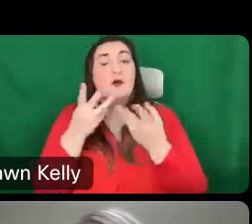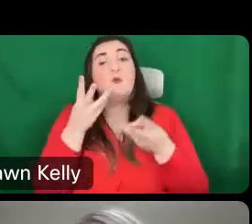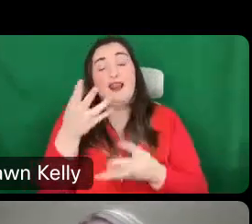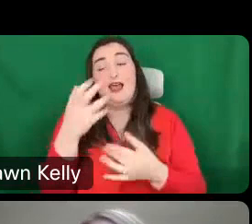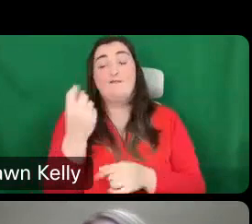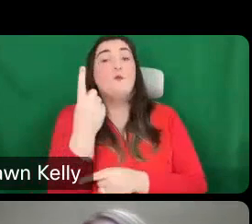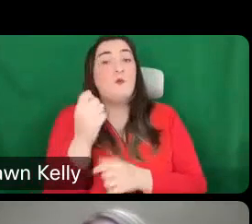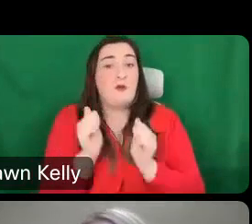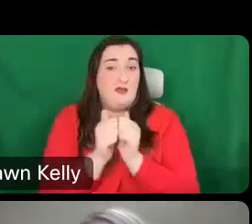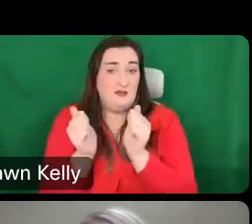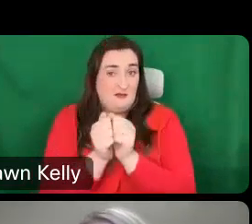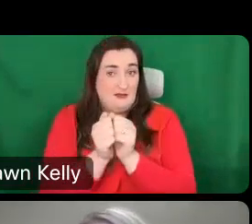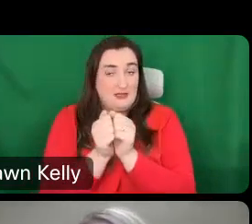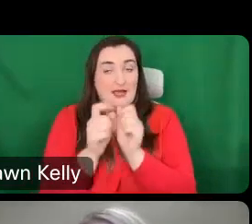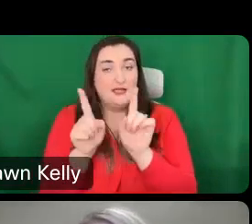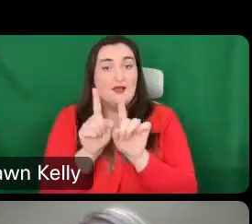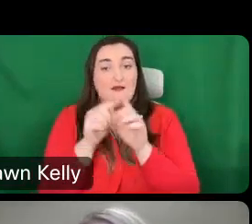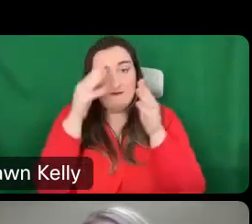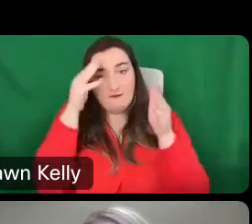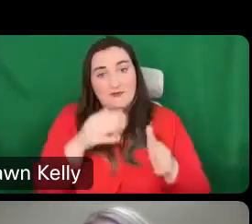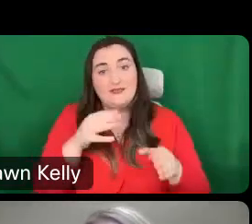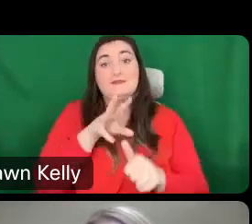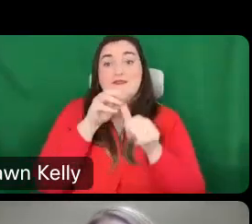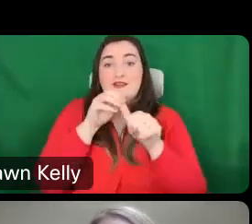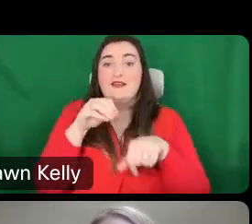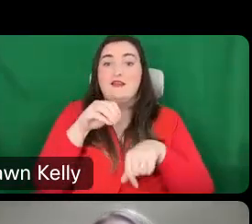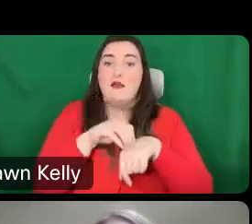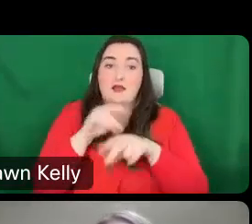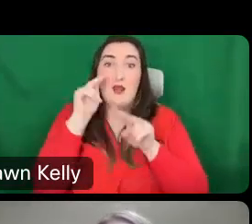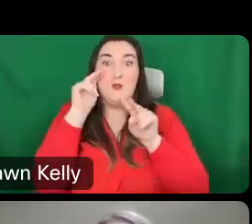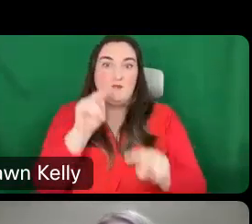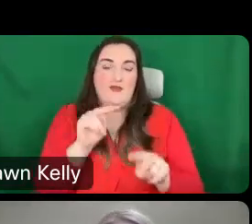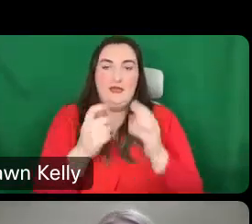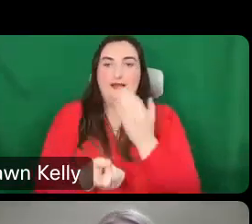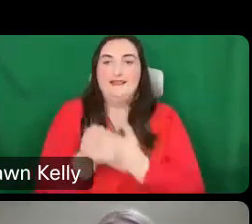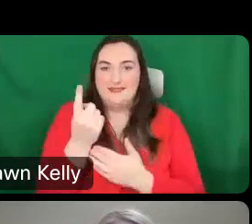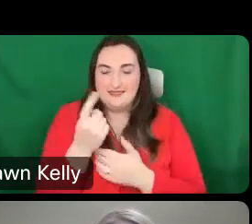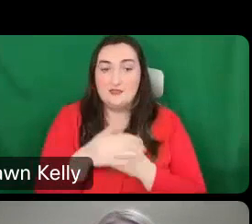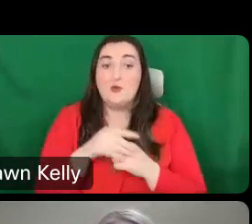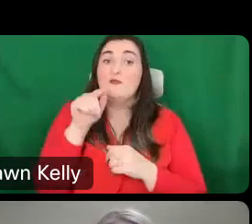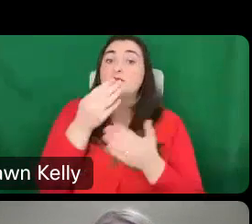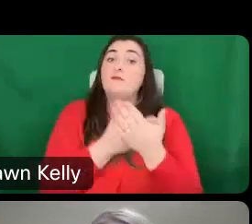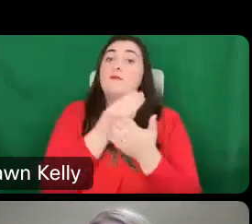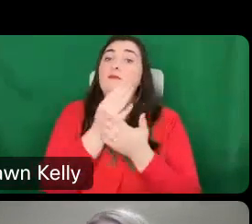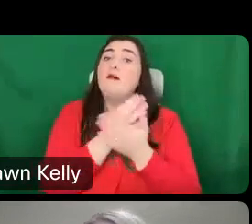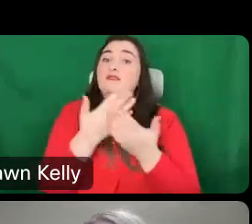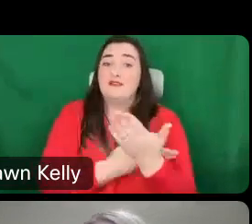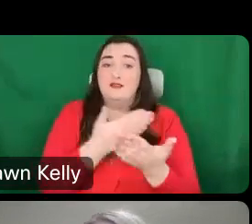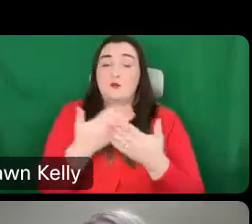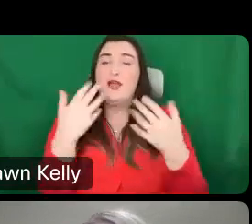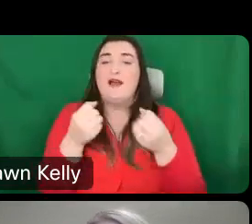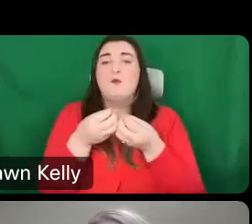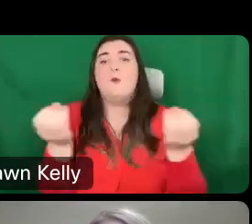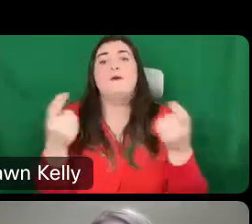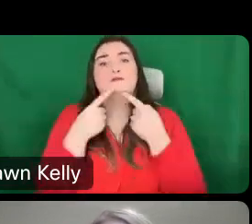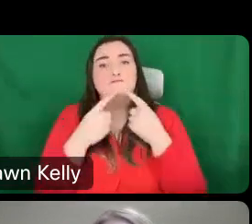another webinar focusing in particular on the notifiable incidents. So this piece of legislation, we have our open disclosure